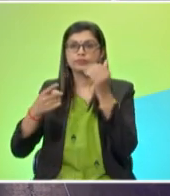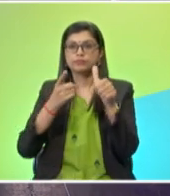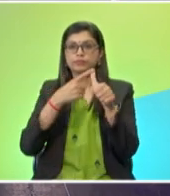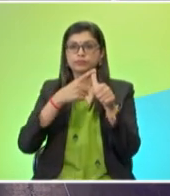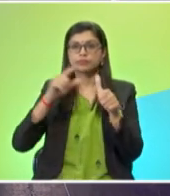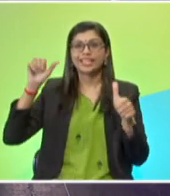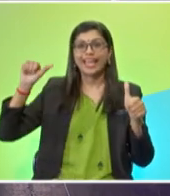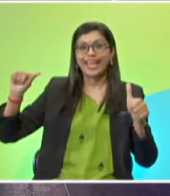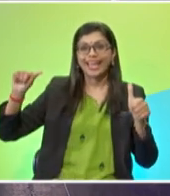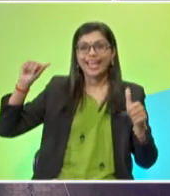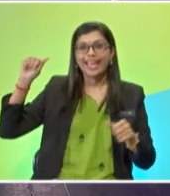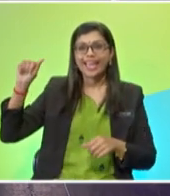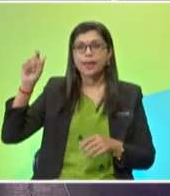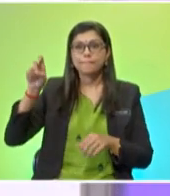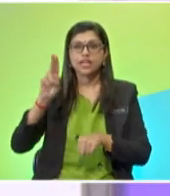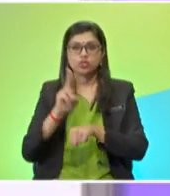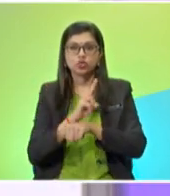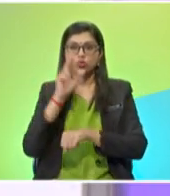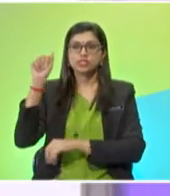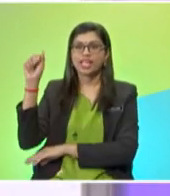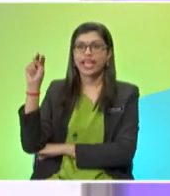This is an